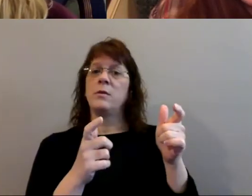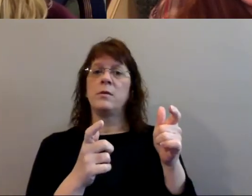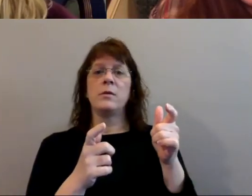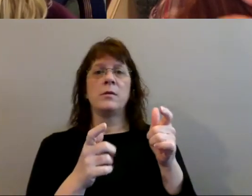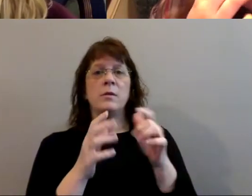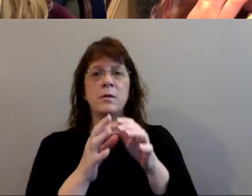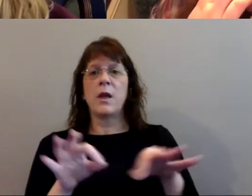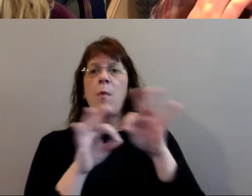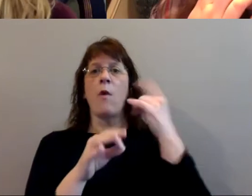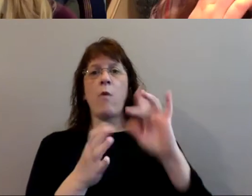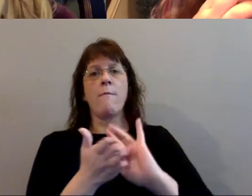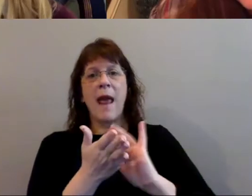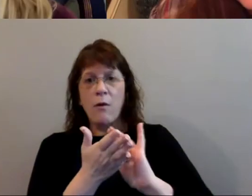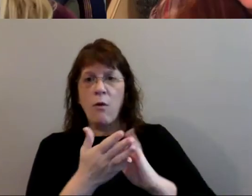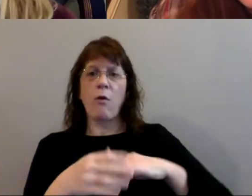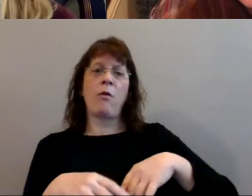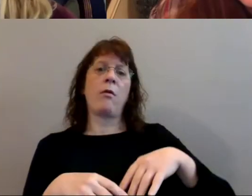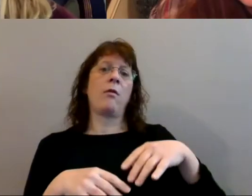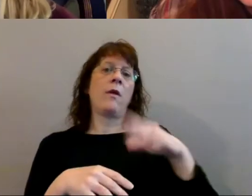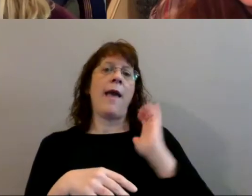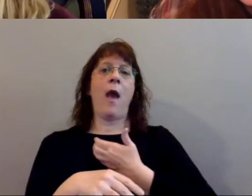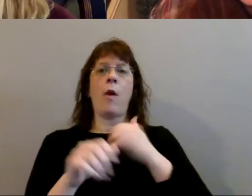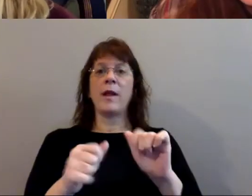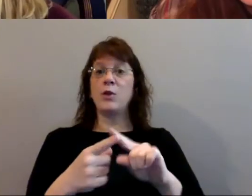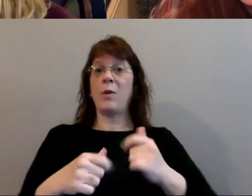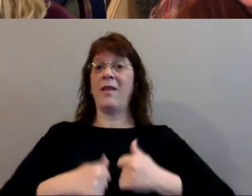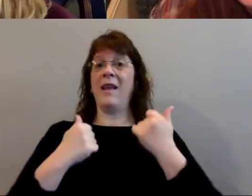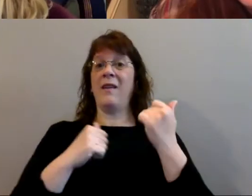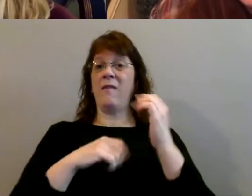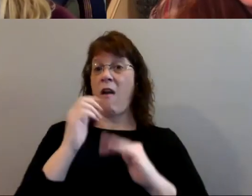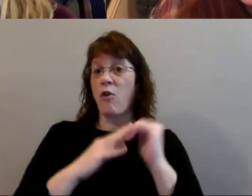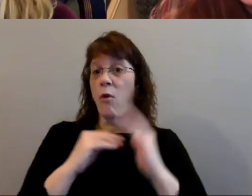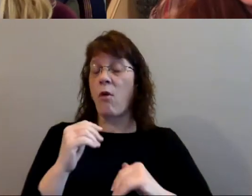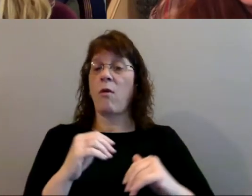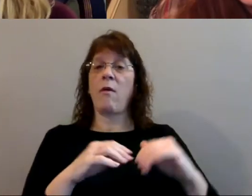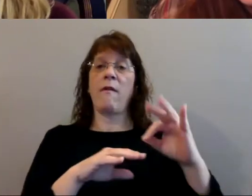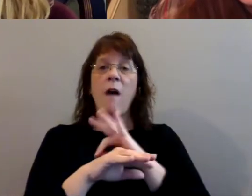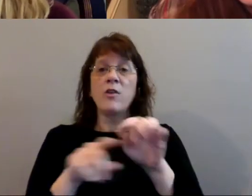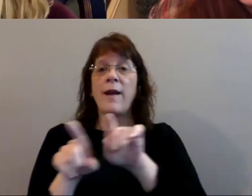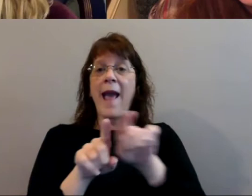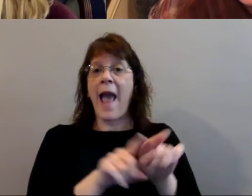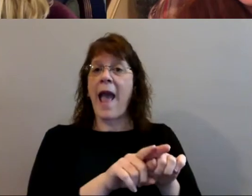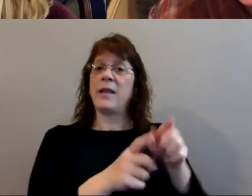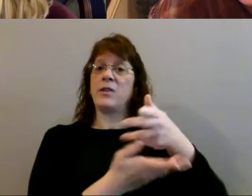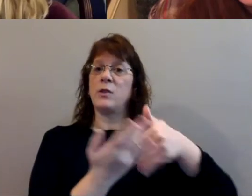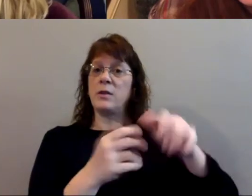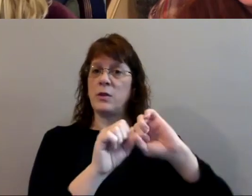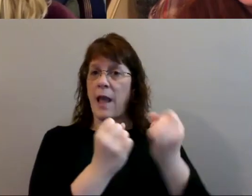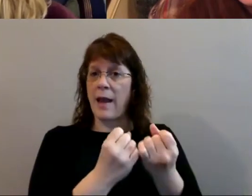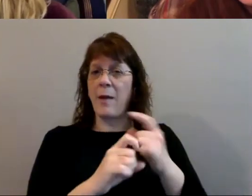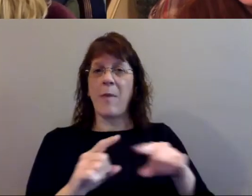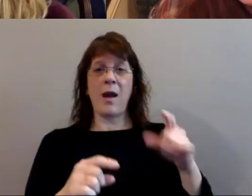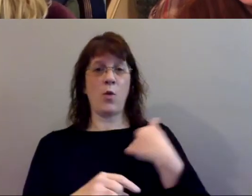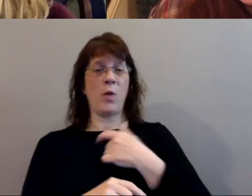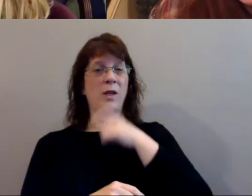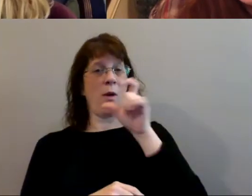medical breakthroughs and our ability to like live comfortably and function as a society. I don't think we inherently have to make it